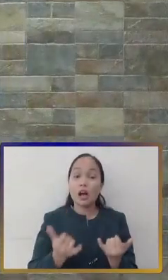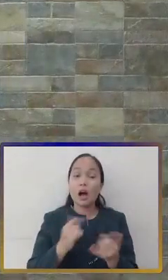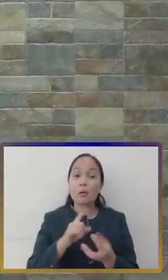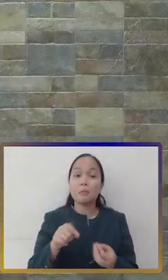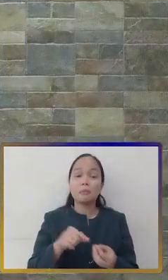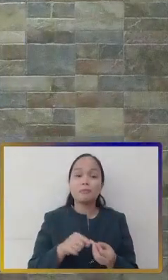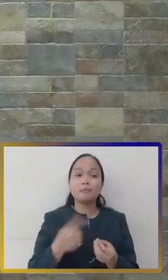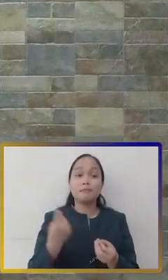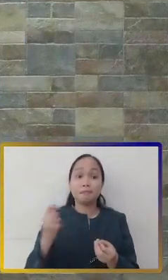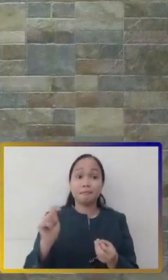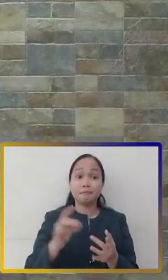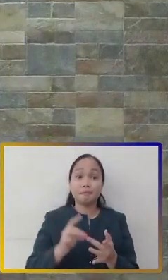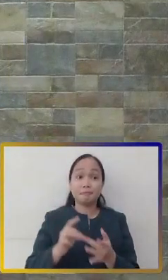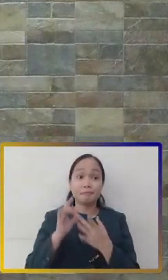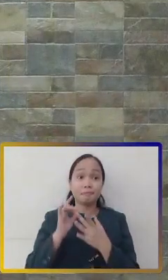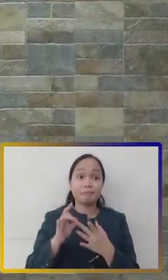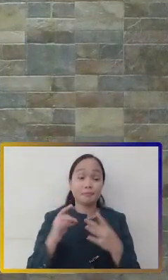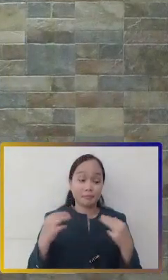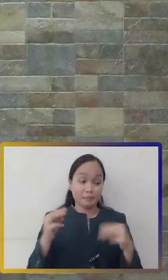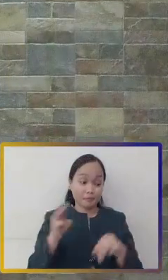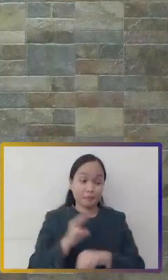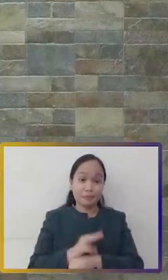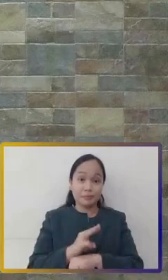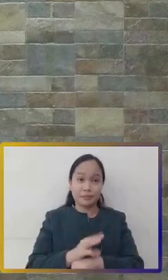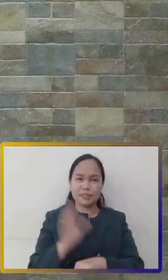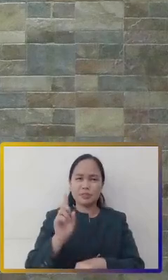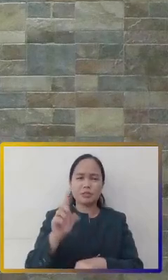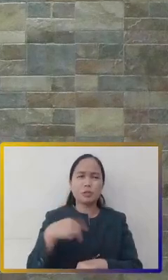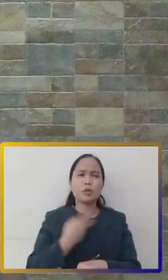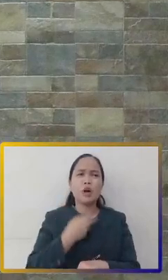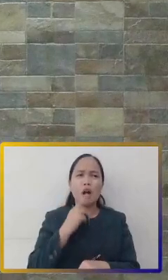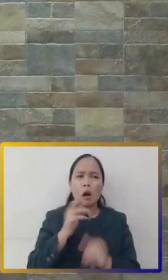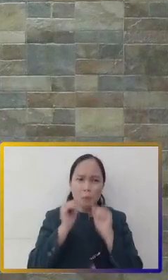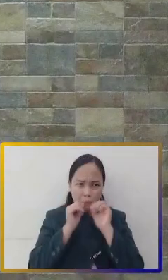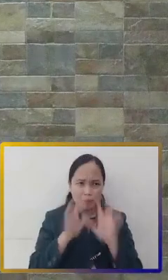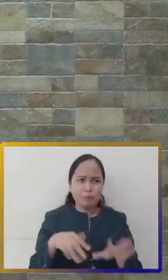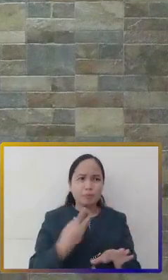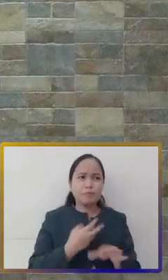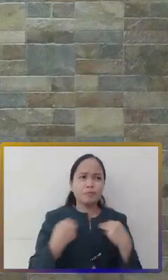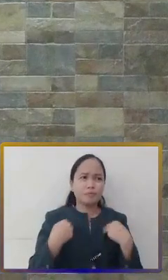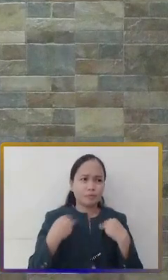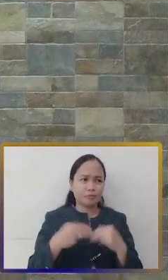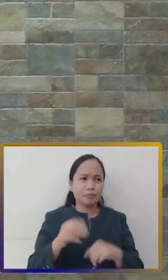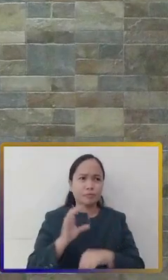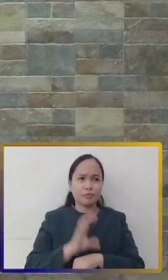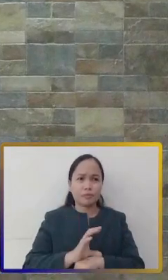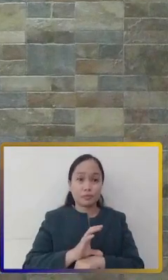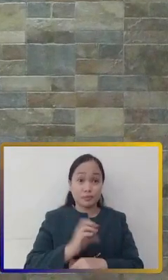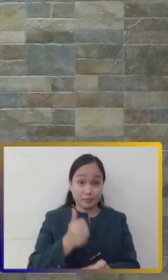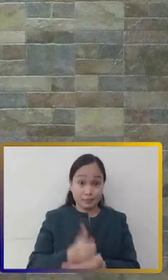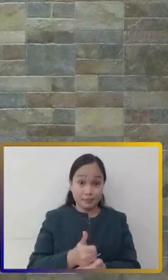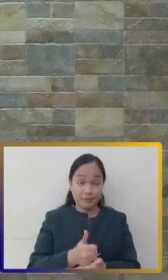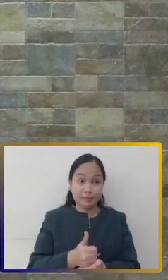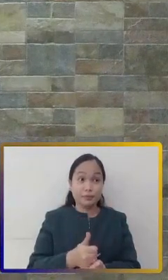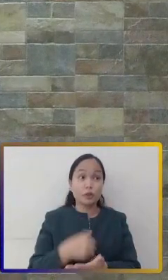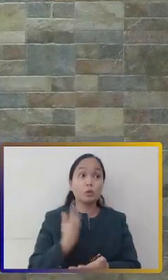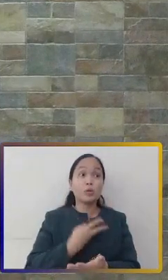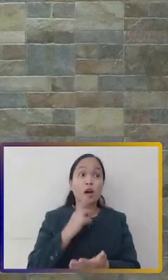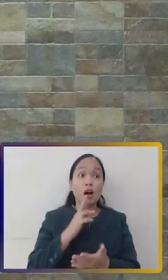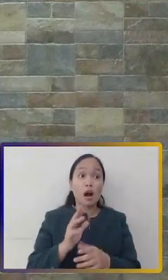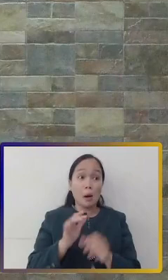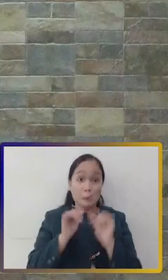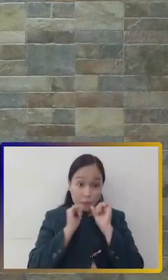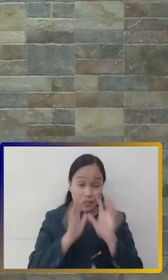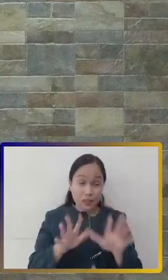we are blessed to be a member of this church. I believe we can all shout aloud amen for that. Amen. We are blessed to be a member of